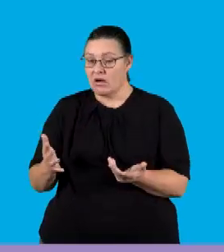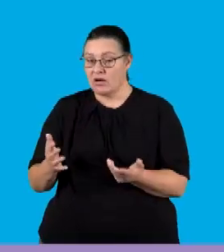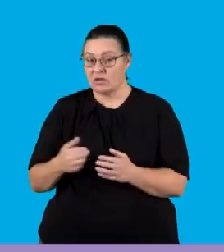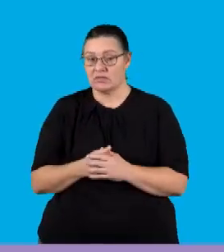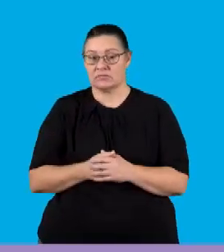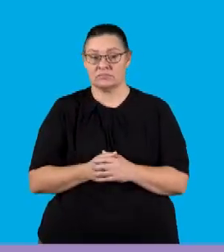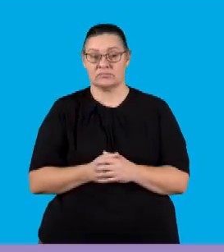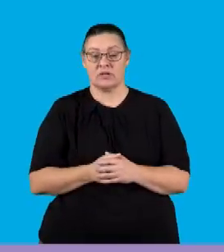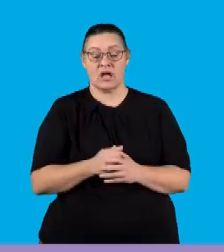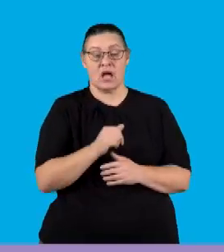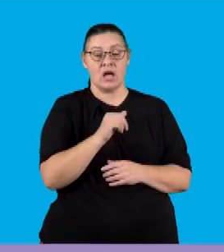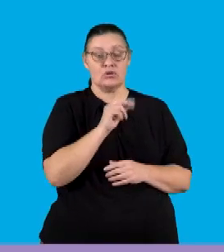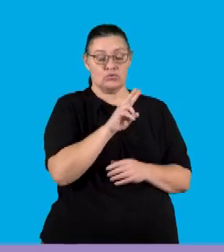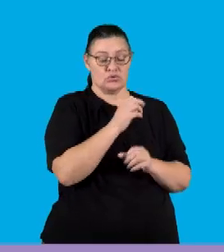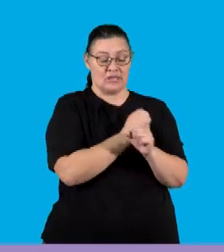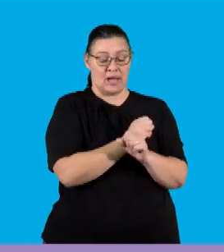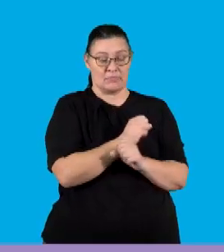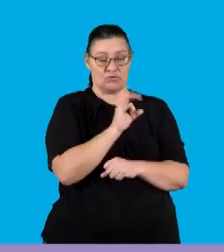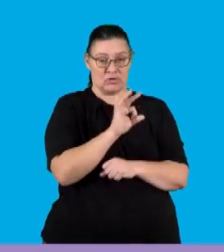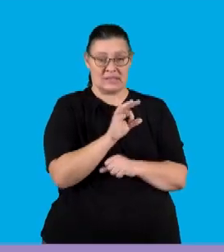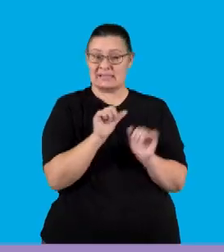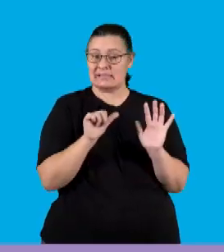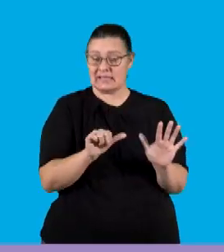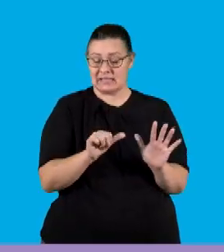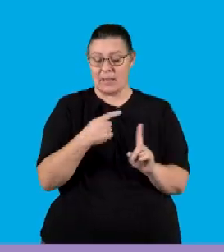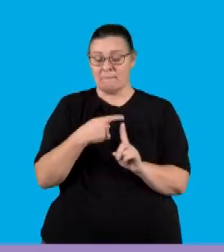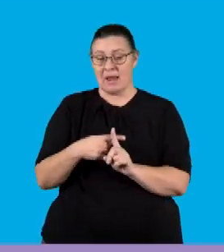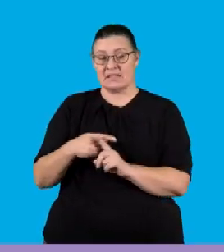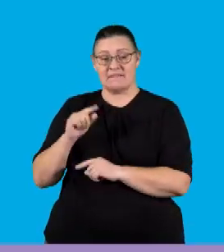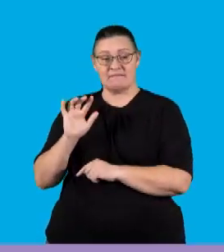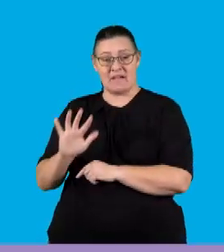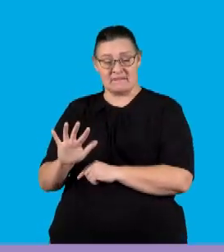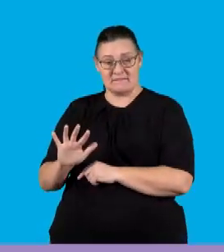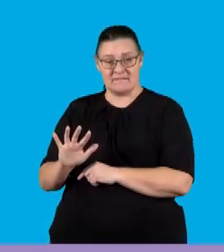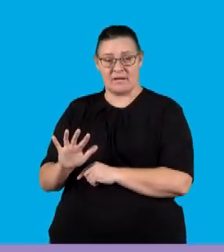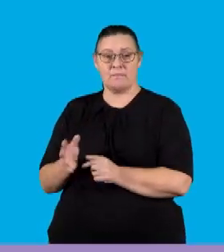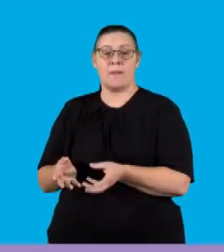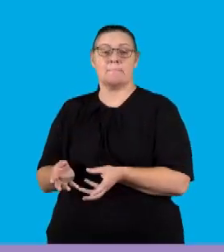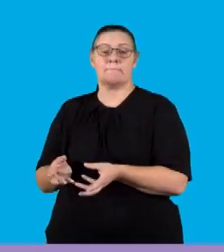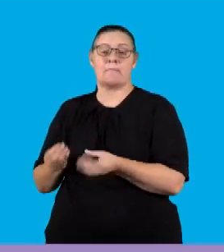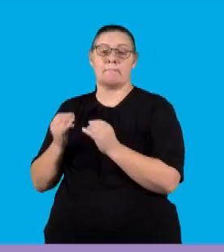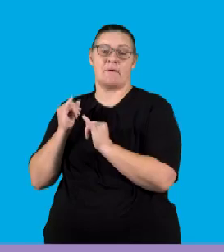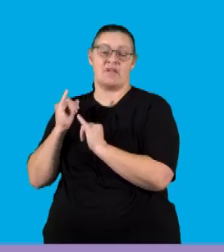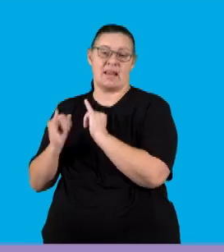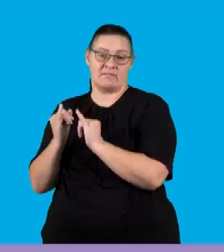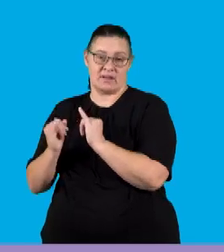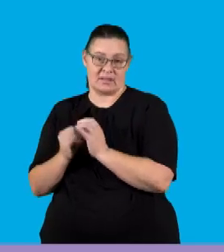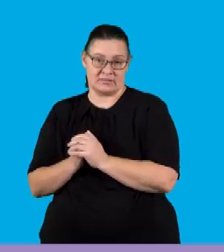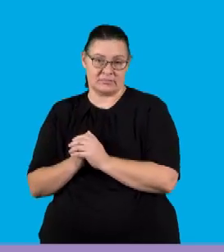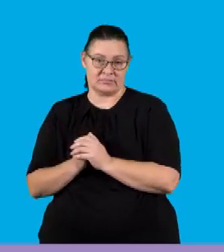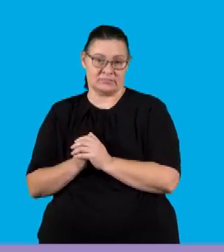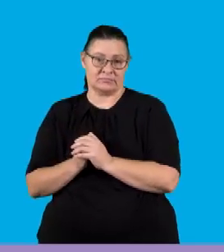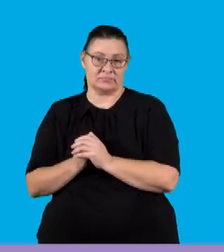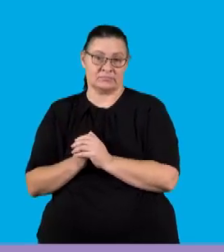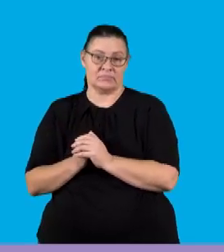3 multiplied by 2 is 6. When we add 5 to this, this is going to give us an answer